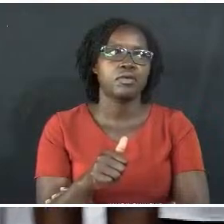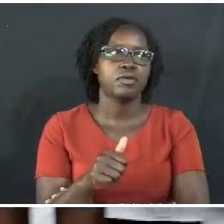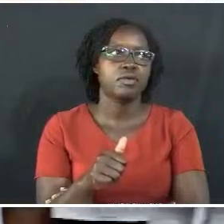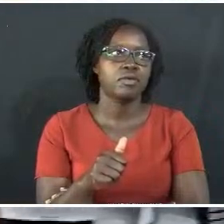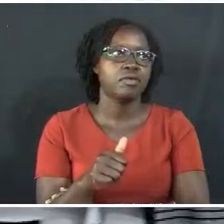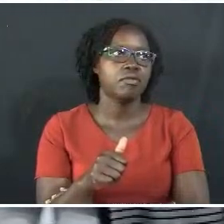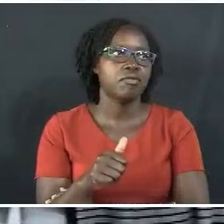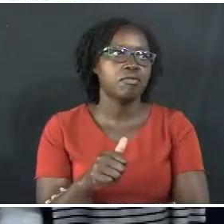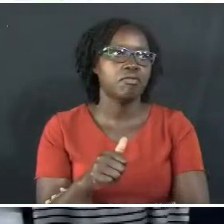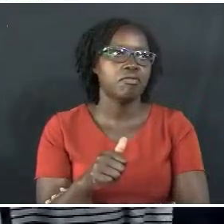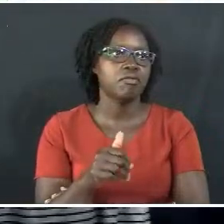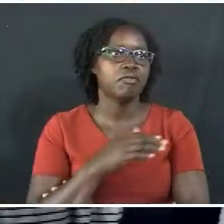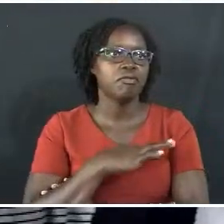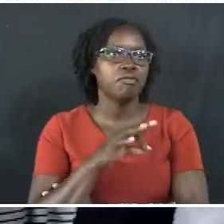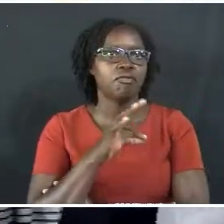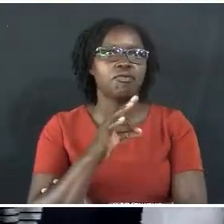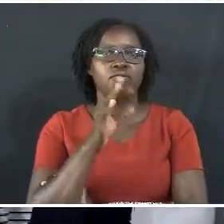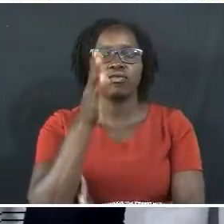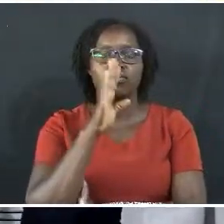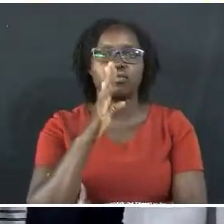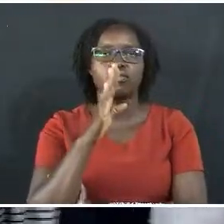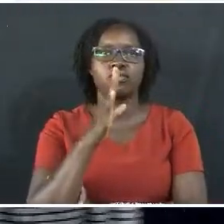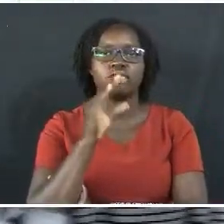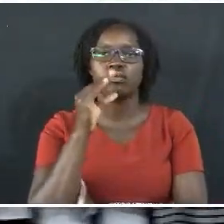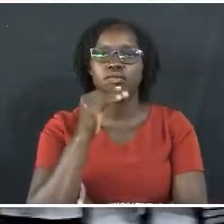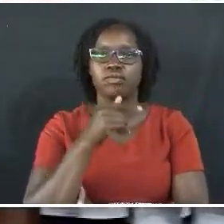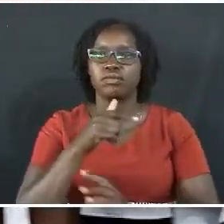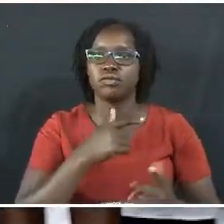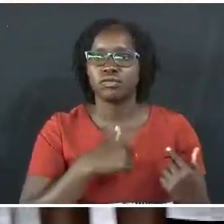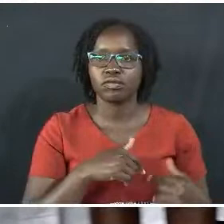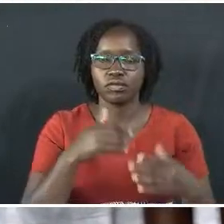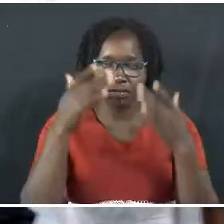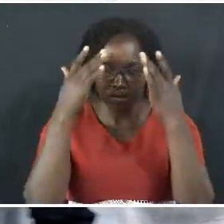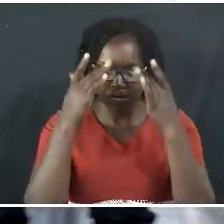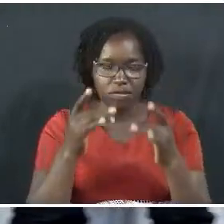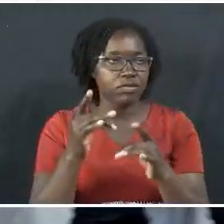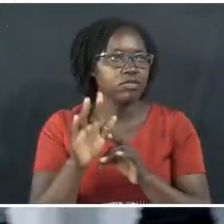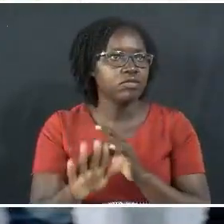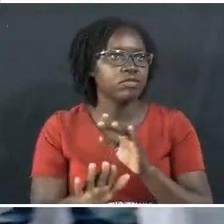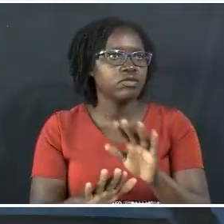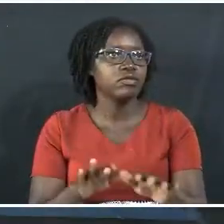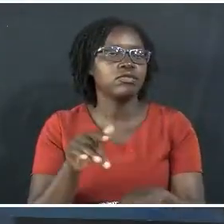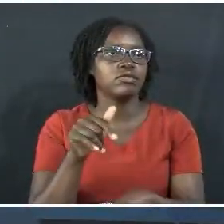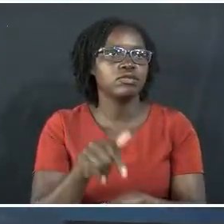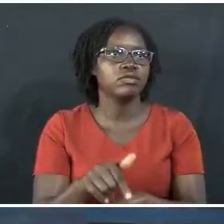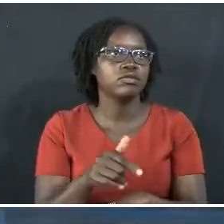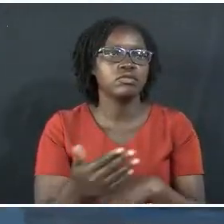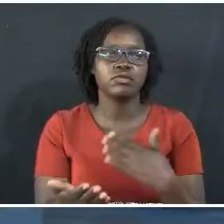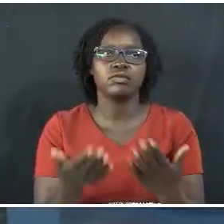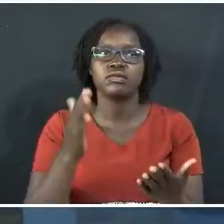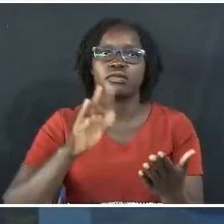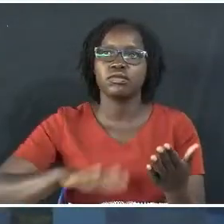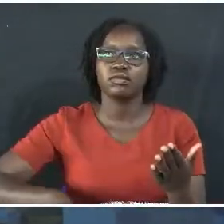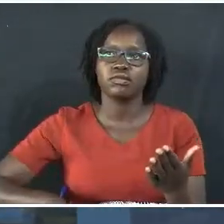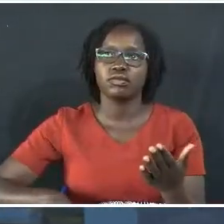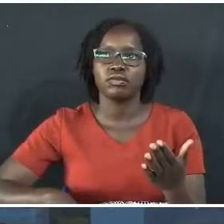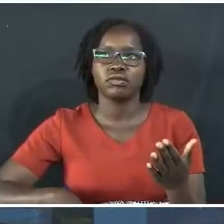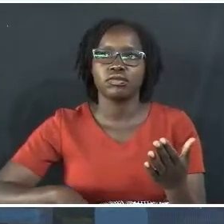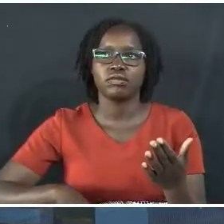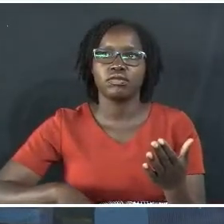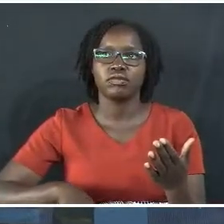your heart. Make that decision. Take that step today. It may be too late